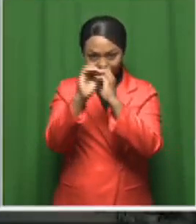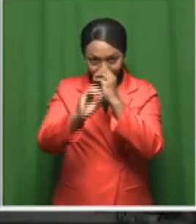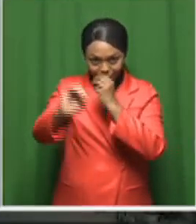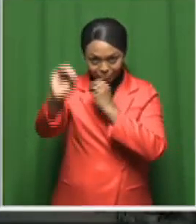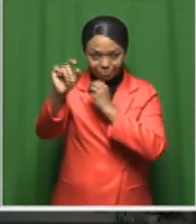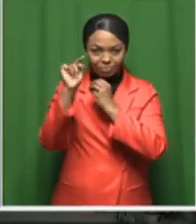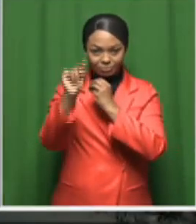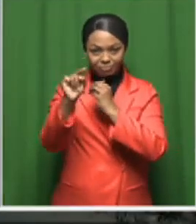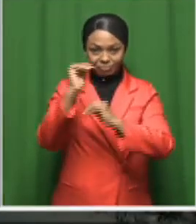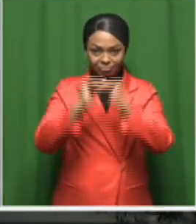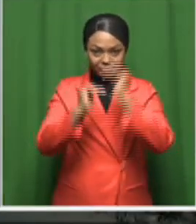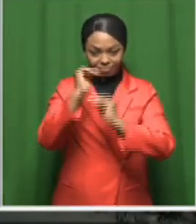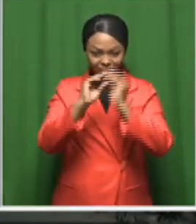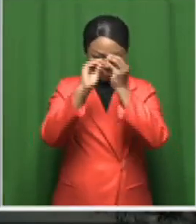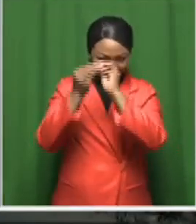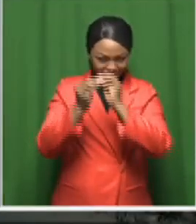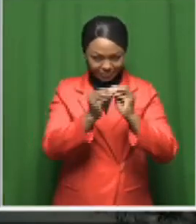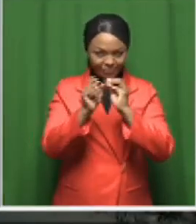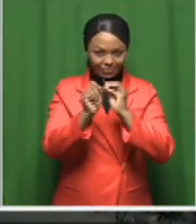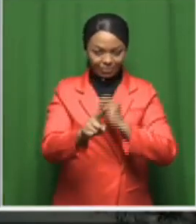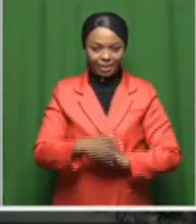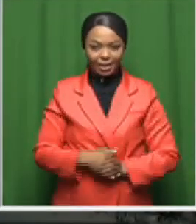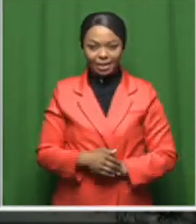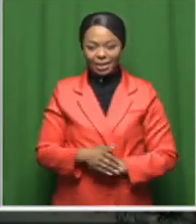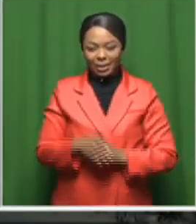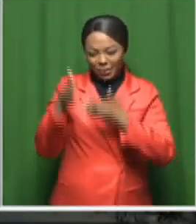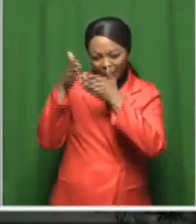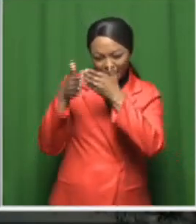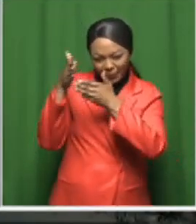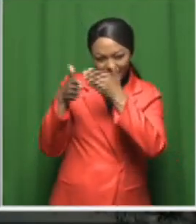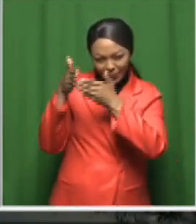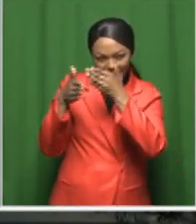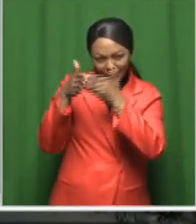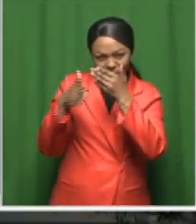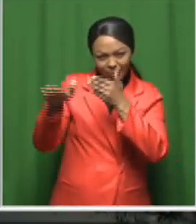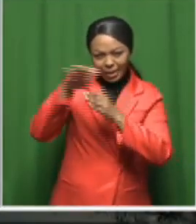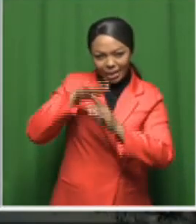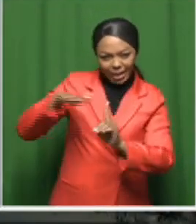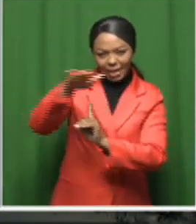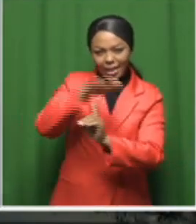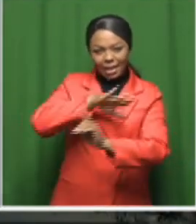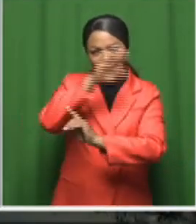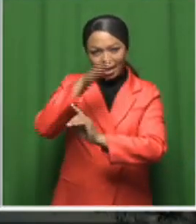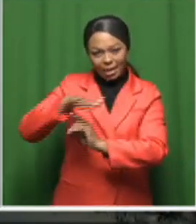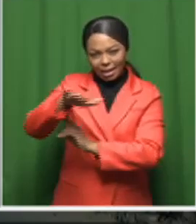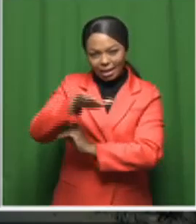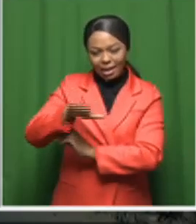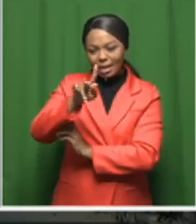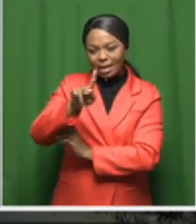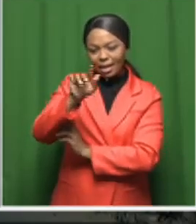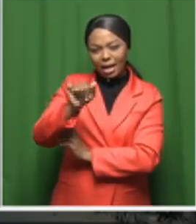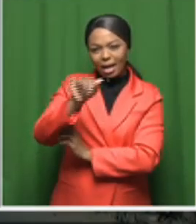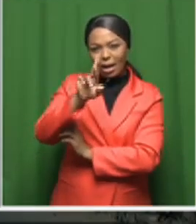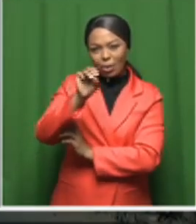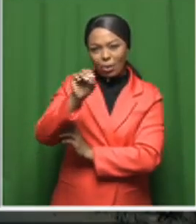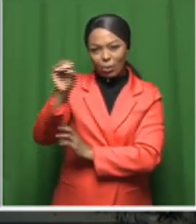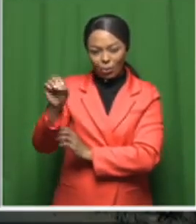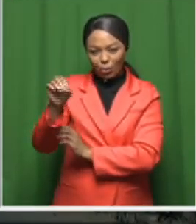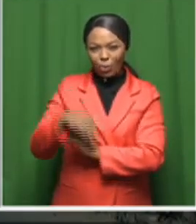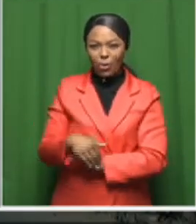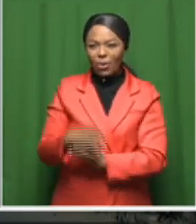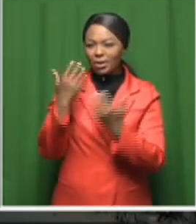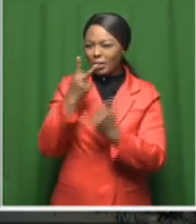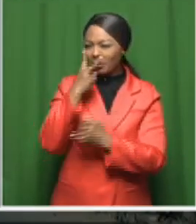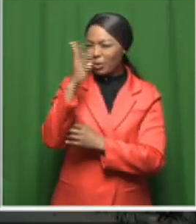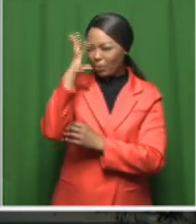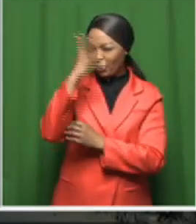good morning. I mean, from the little corner of the Karoo, we're seeing one of the most ambitious science collaborations taking place. What's happening on your end